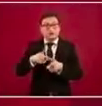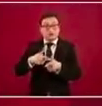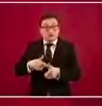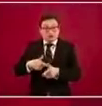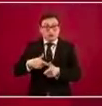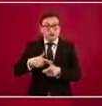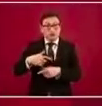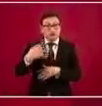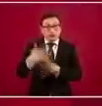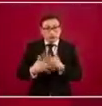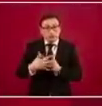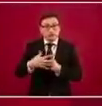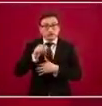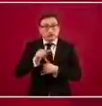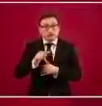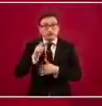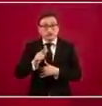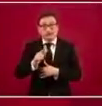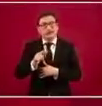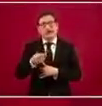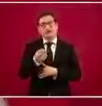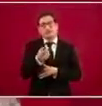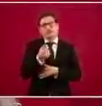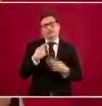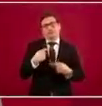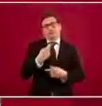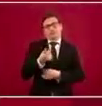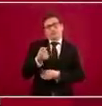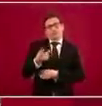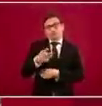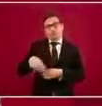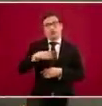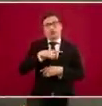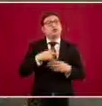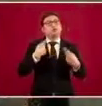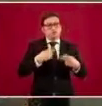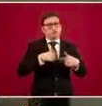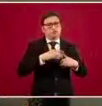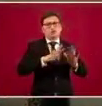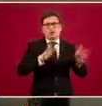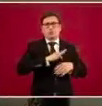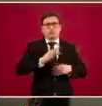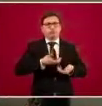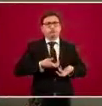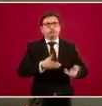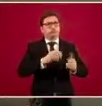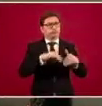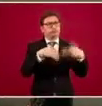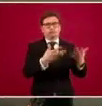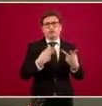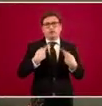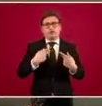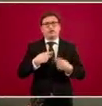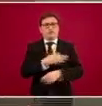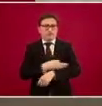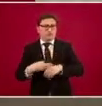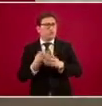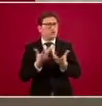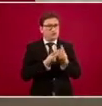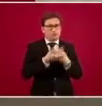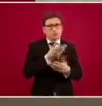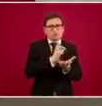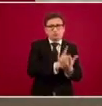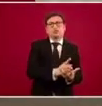13, but as a precaution, we recommend to make it in isolation until day 14th.